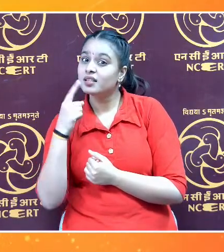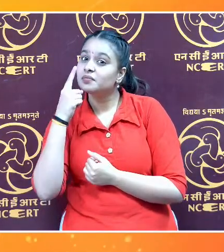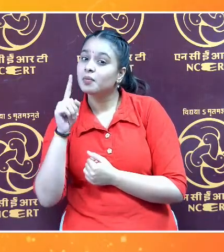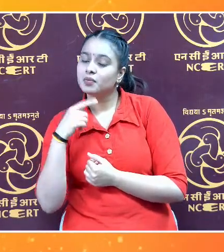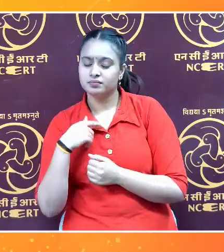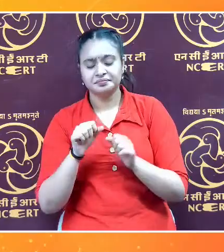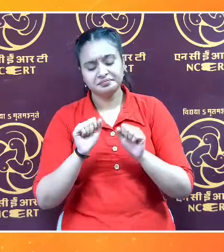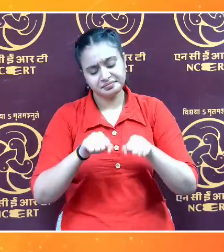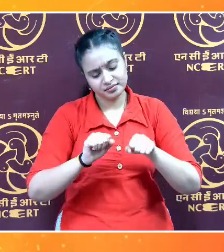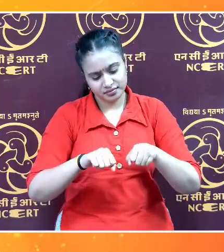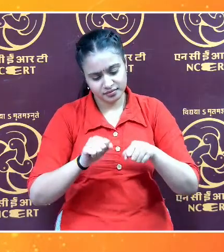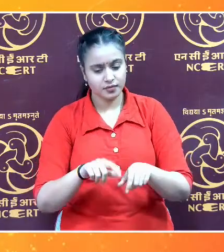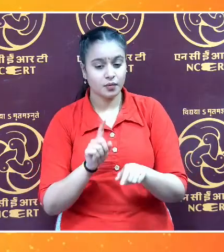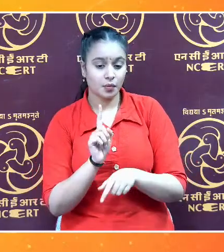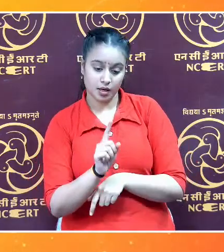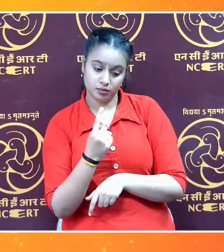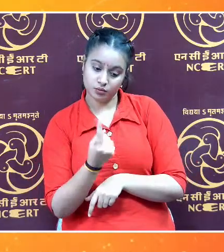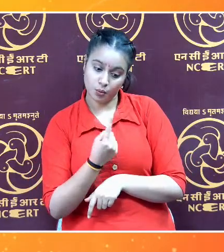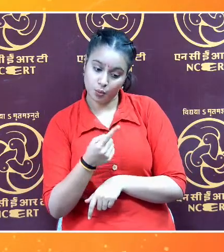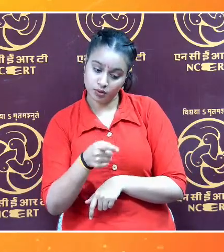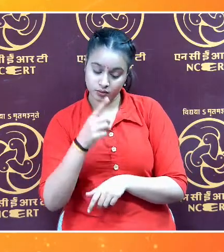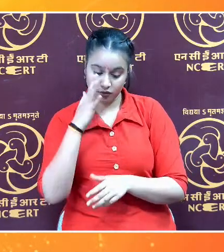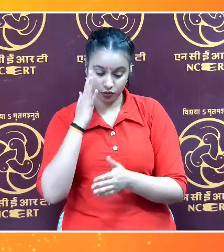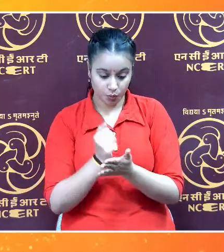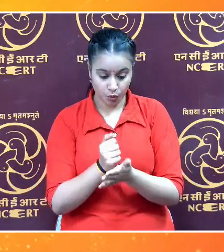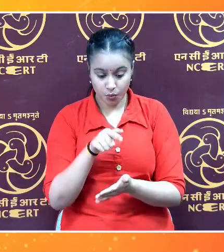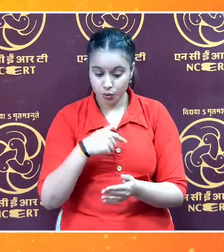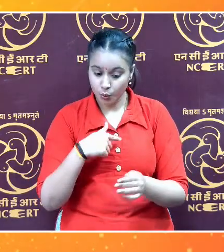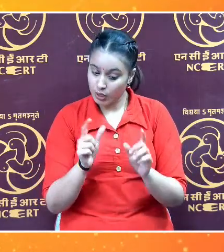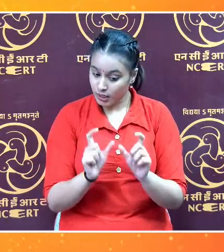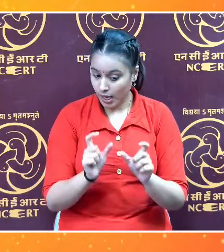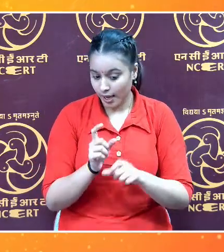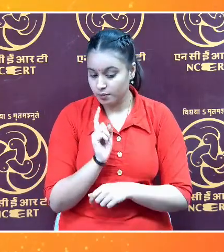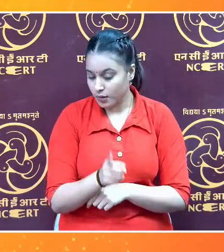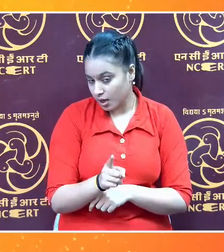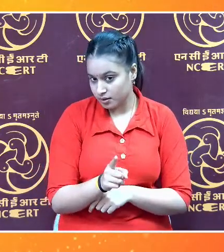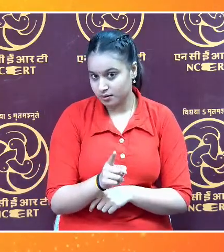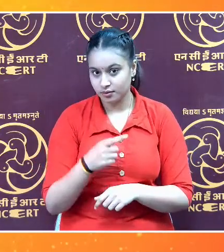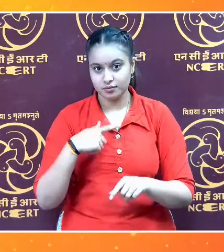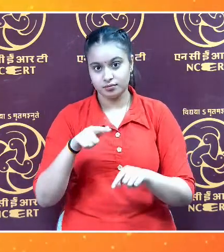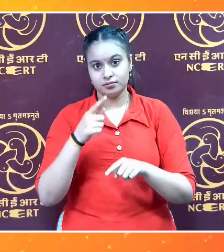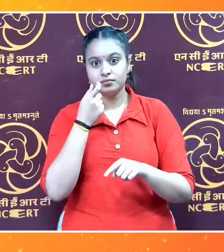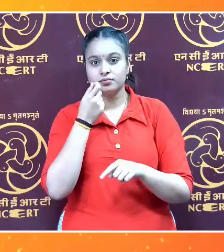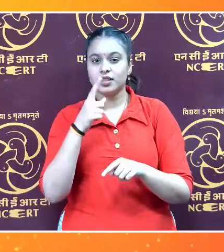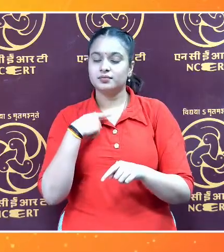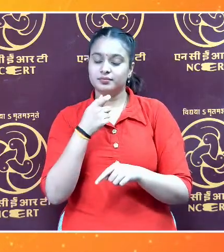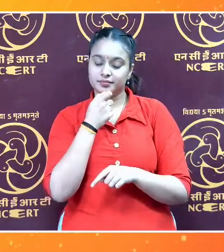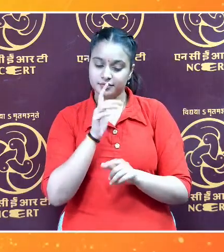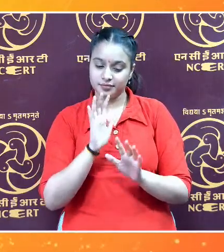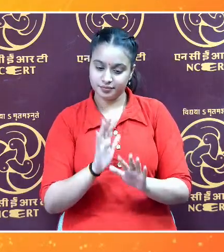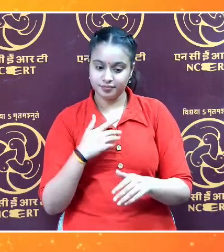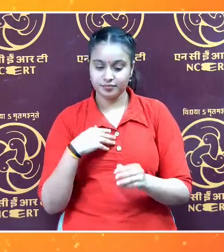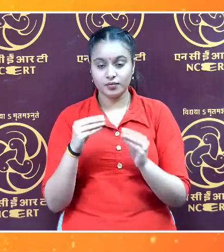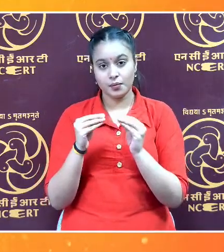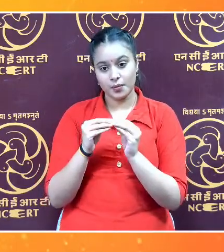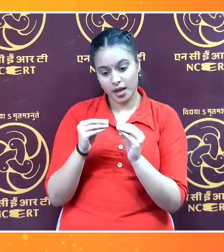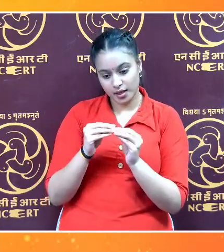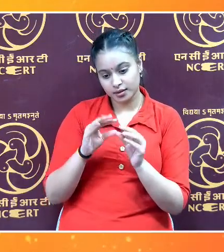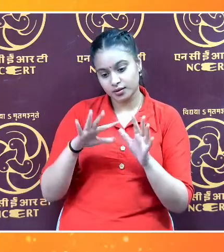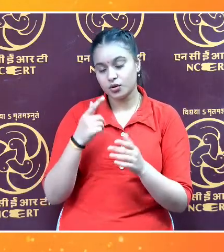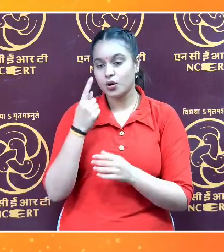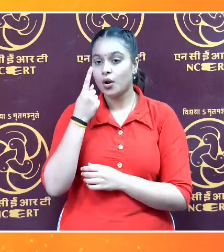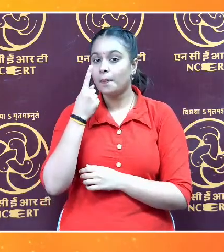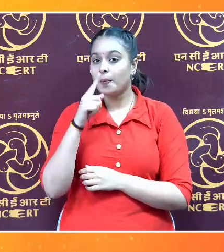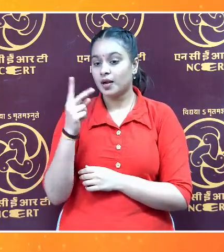Yes, beta, but only if you promise to take care of the puppy, said his mother with a smile. Badal and his